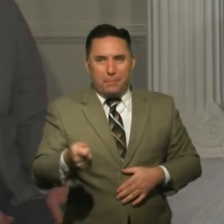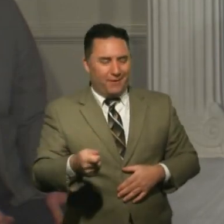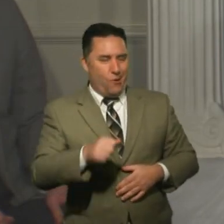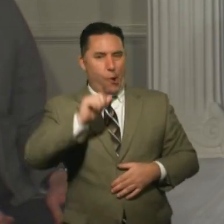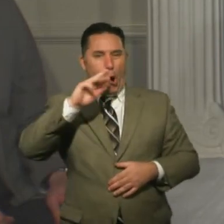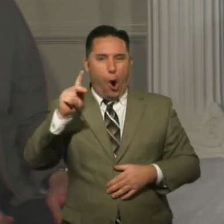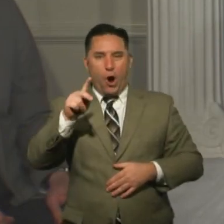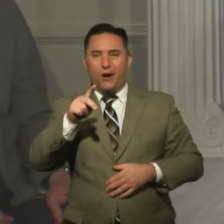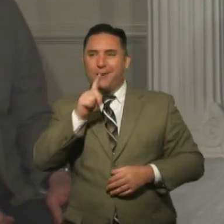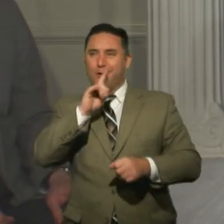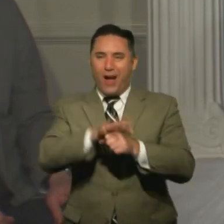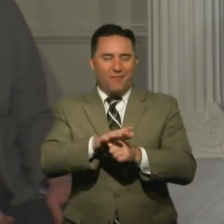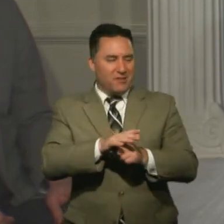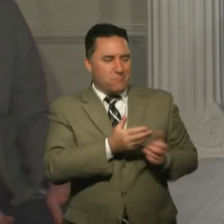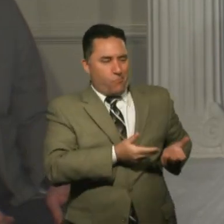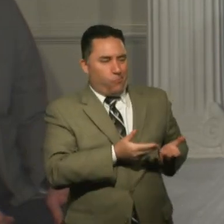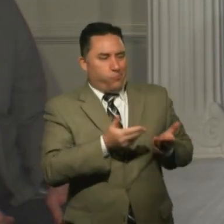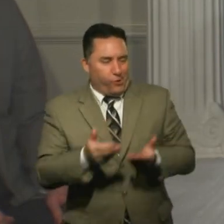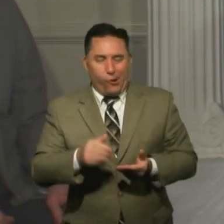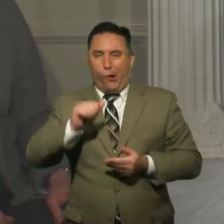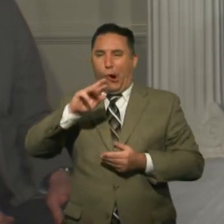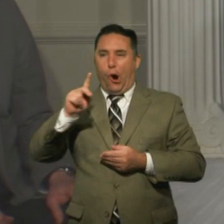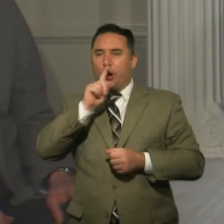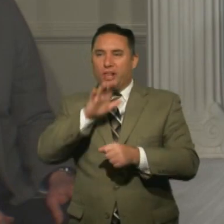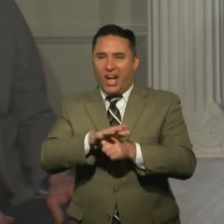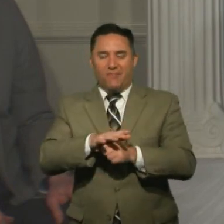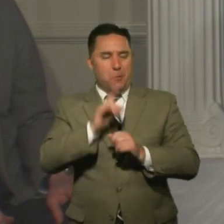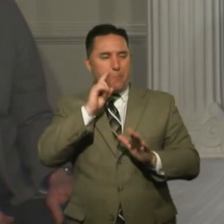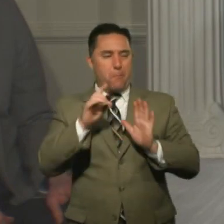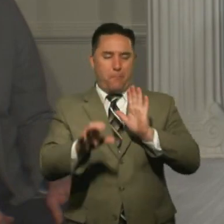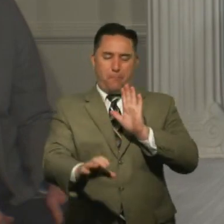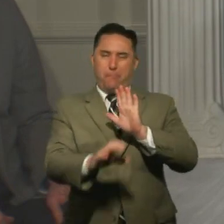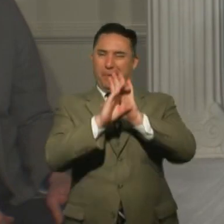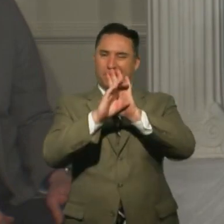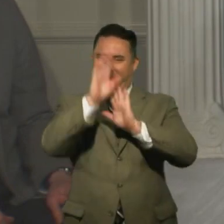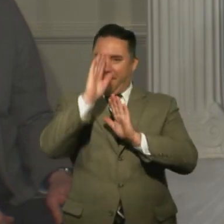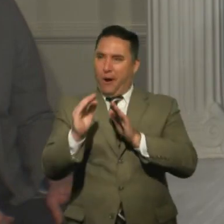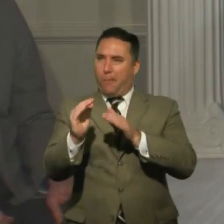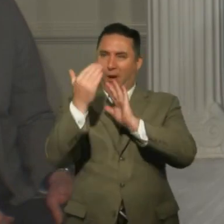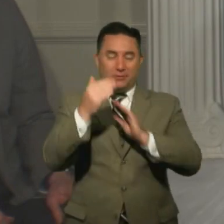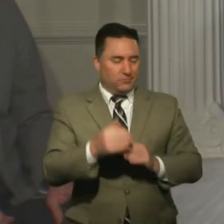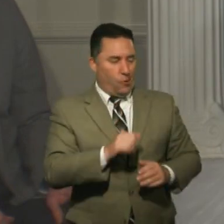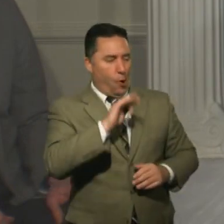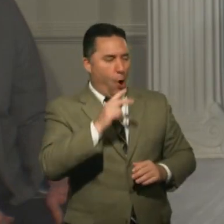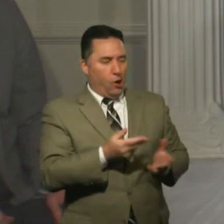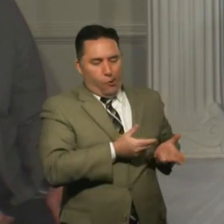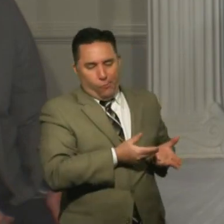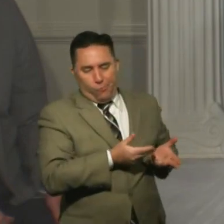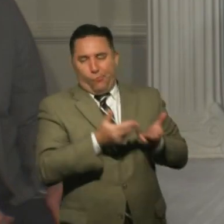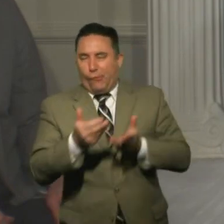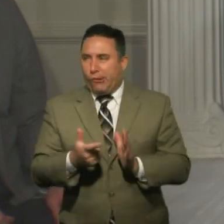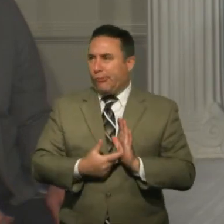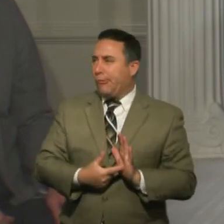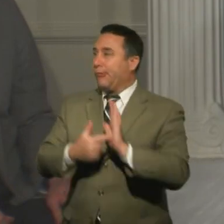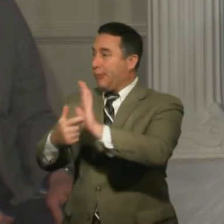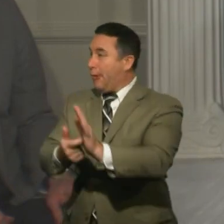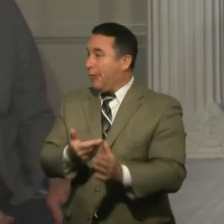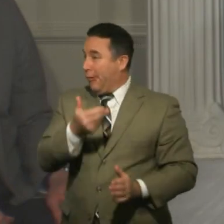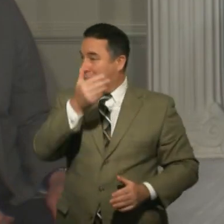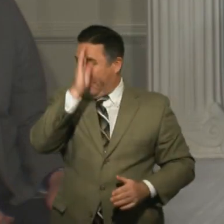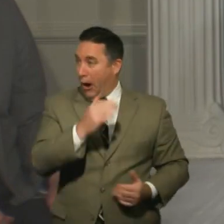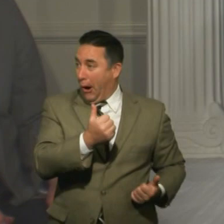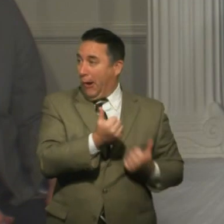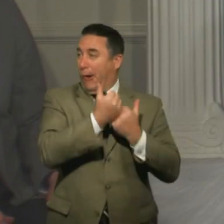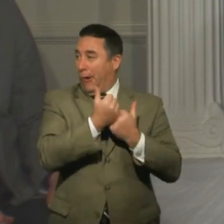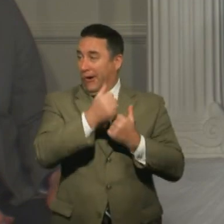the Covenant. We're going to take the Ark of the Covenant, which symbolized the presence of God. We're going to take the Ark of the Covenant, show them that we have God on our